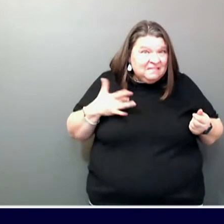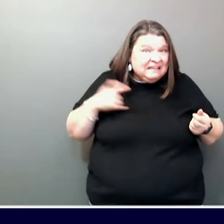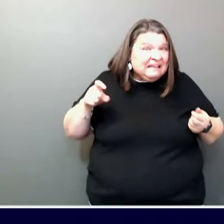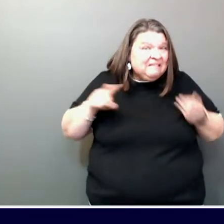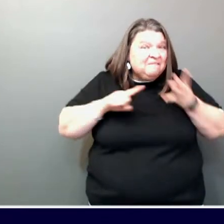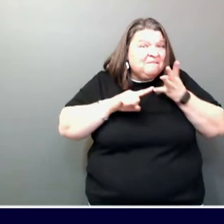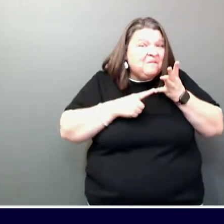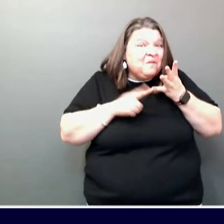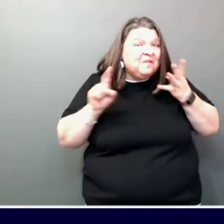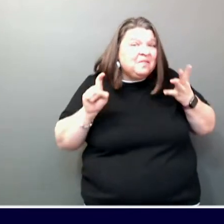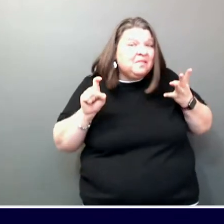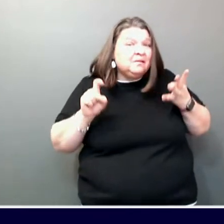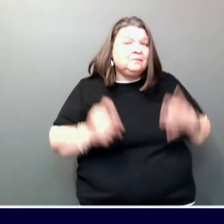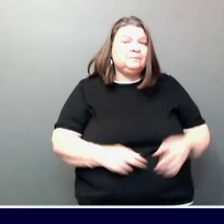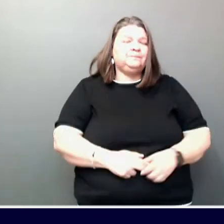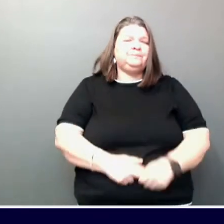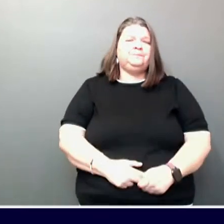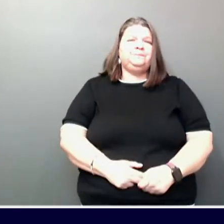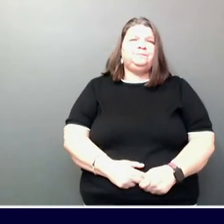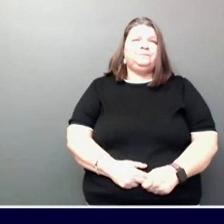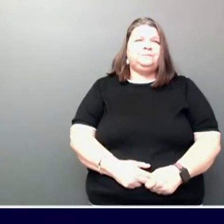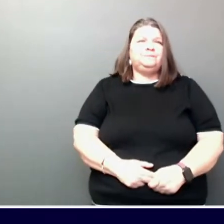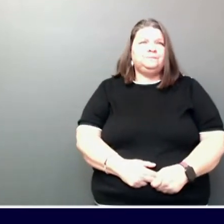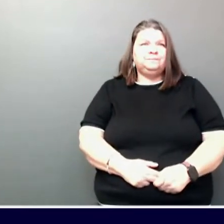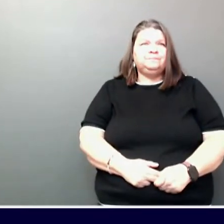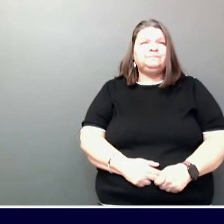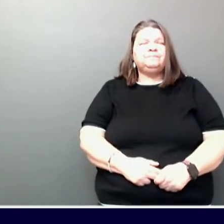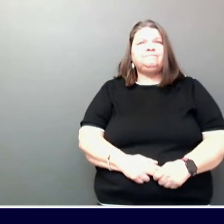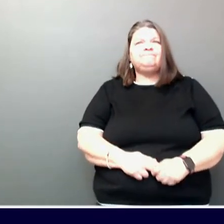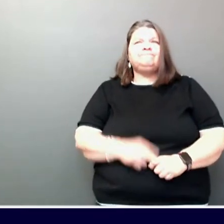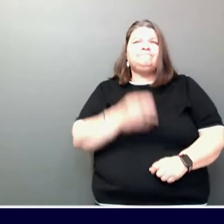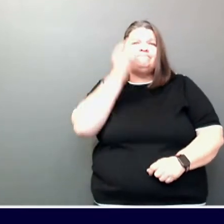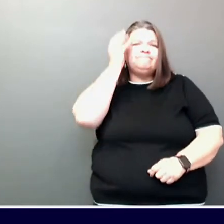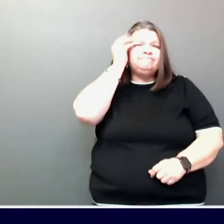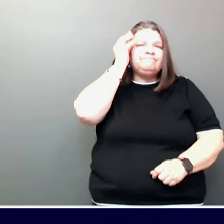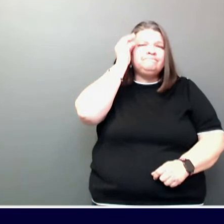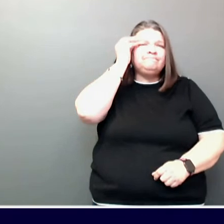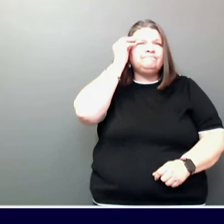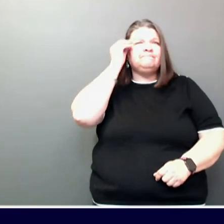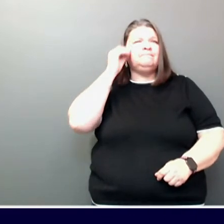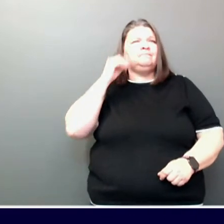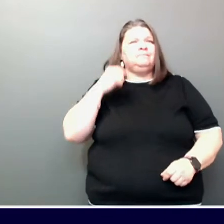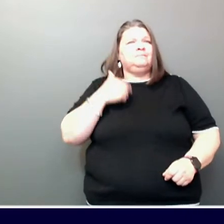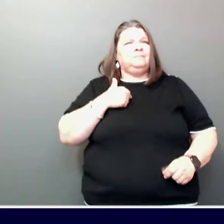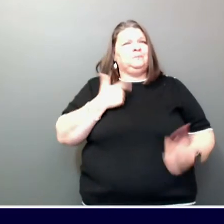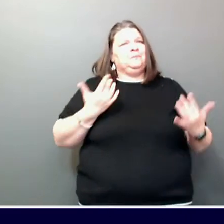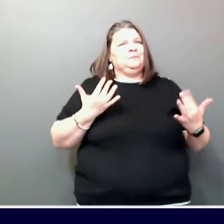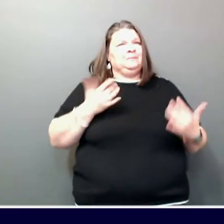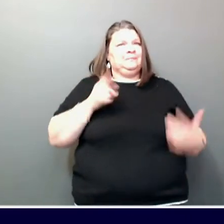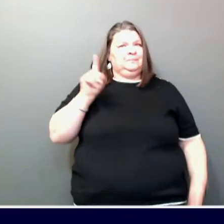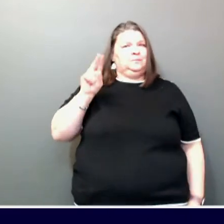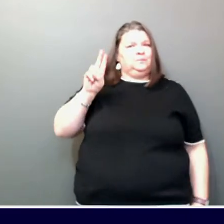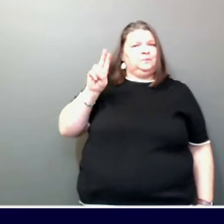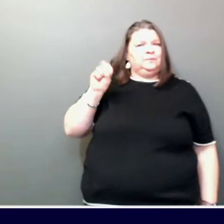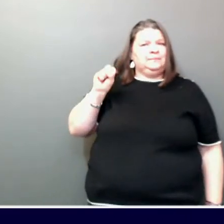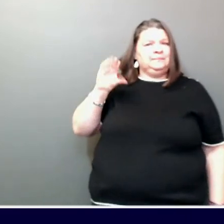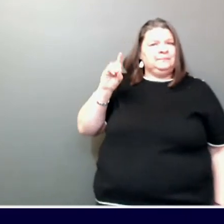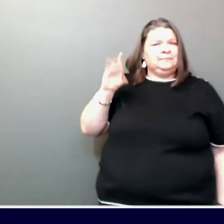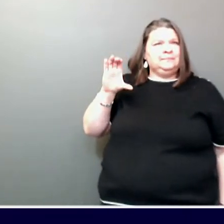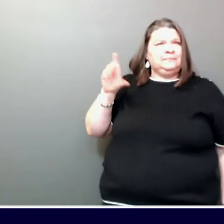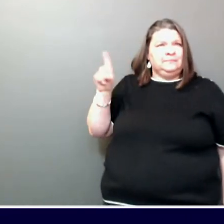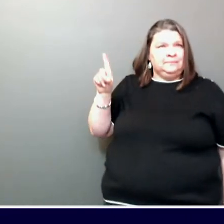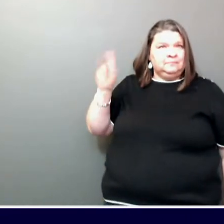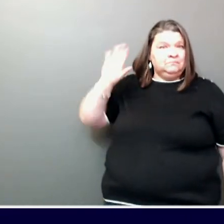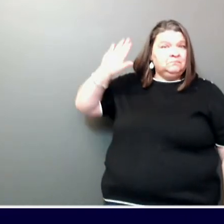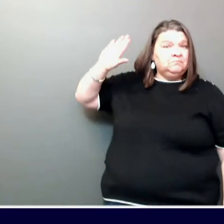Well, Amy, we really take our cues on these matters from the U.S. CDC and the U.S. FDA. They really set